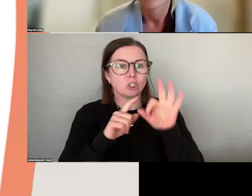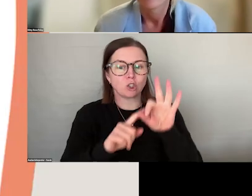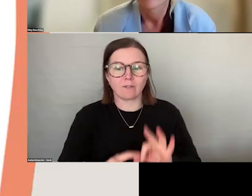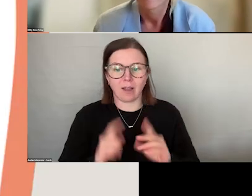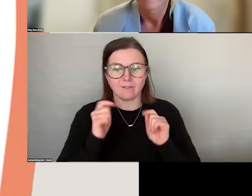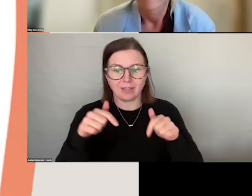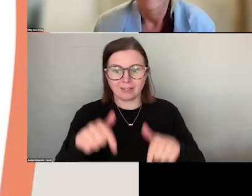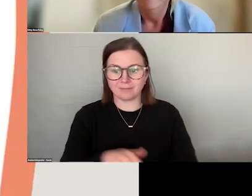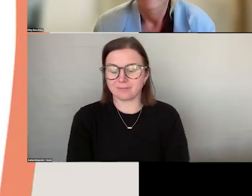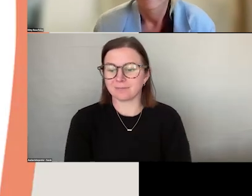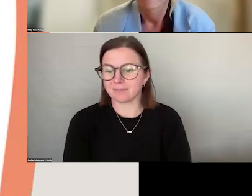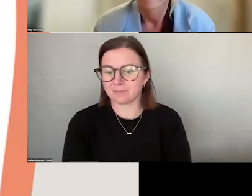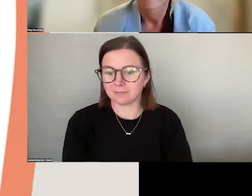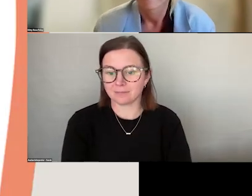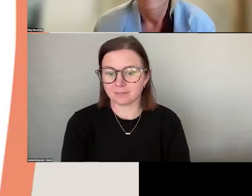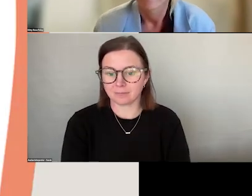survey.